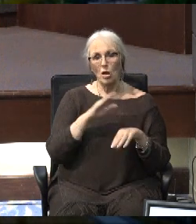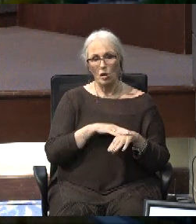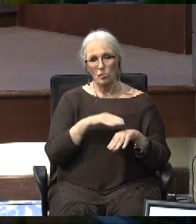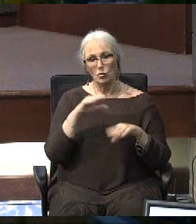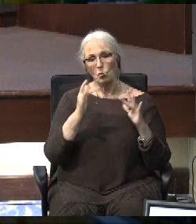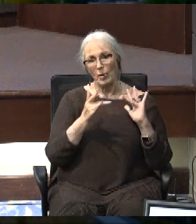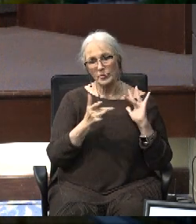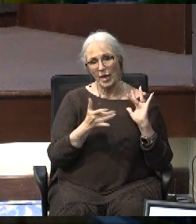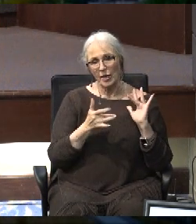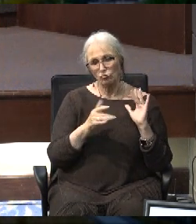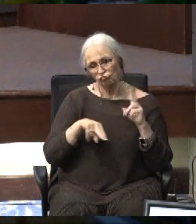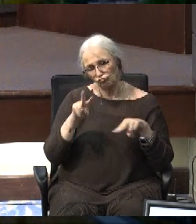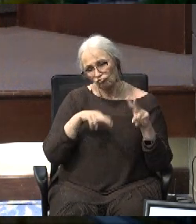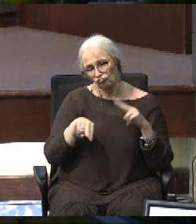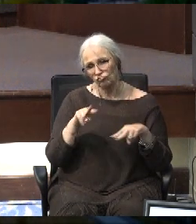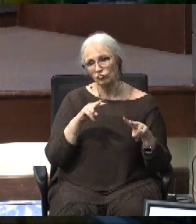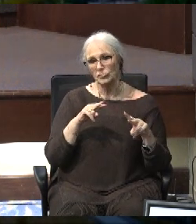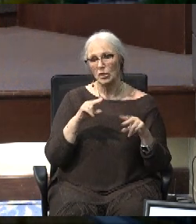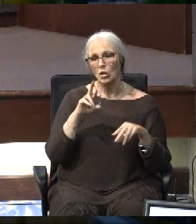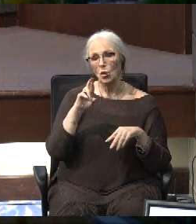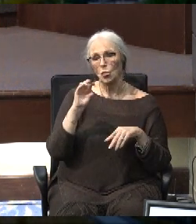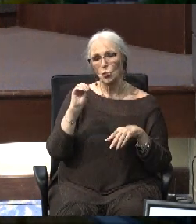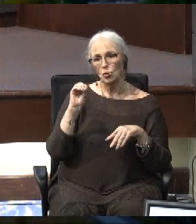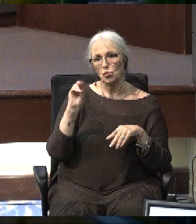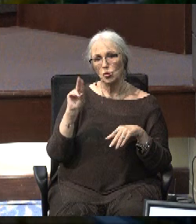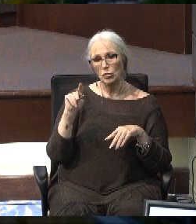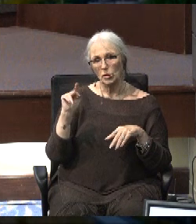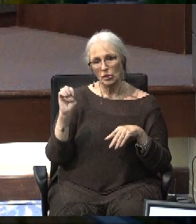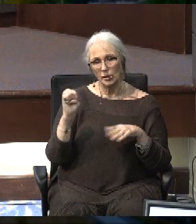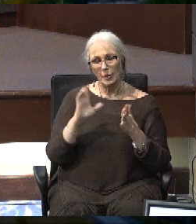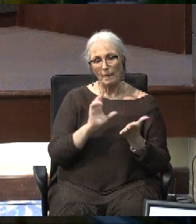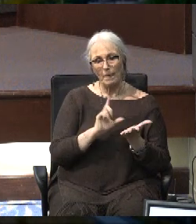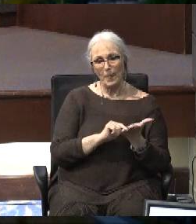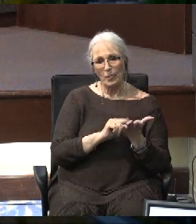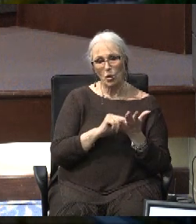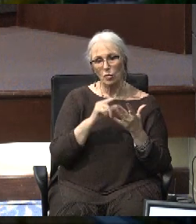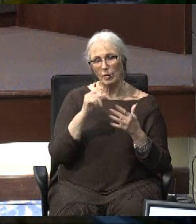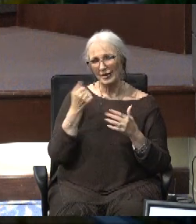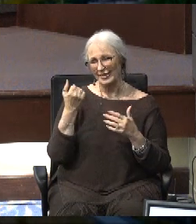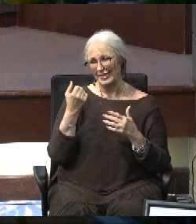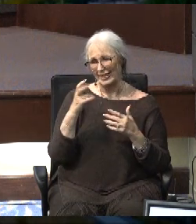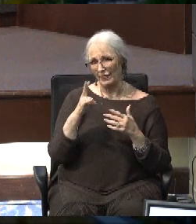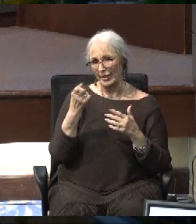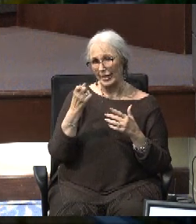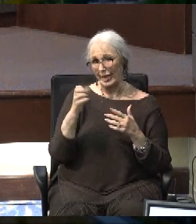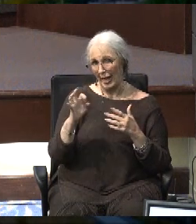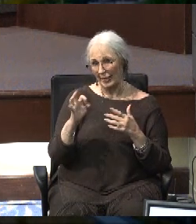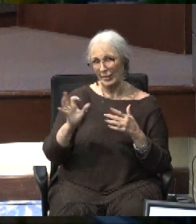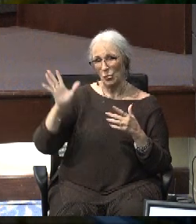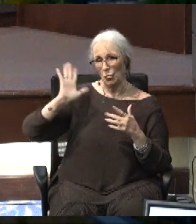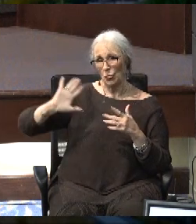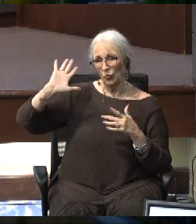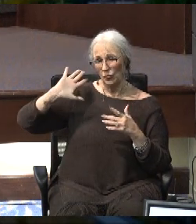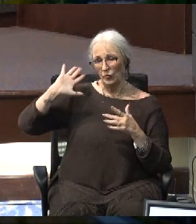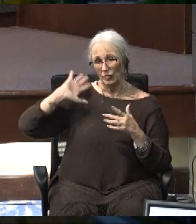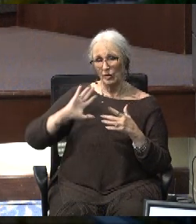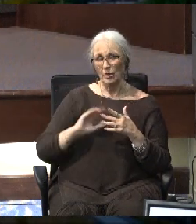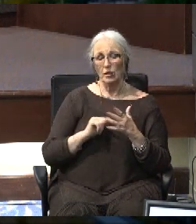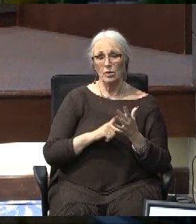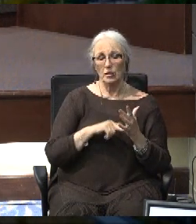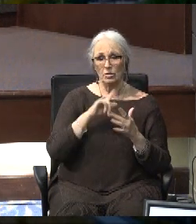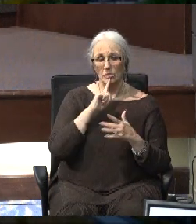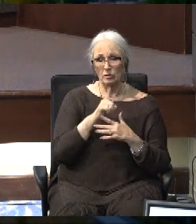little digging, you can find out that they actually have roots in the paper business that stretch back to like 1790. I mean, this is